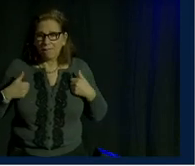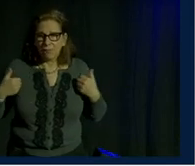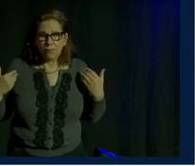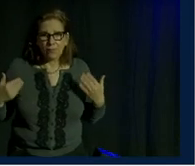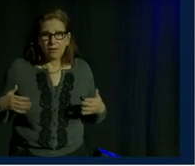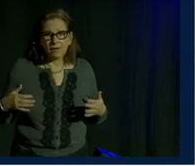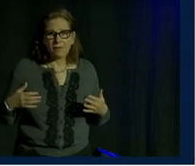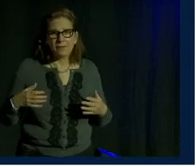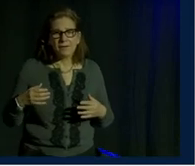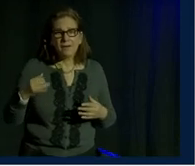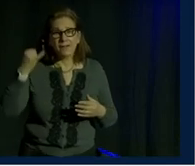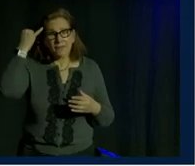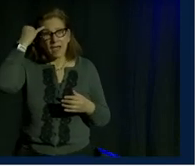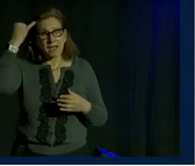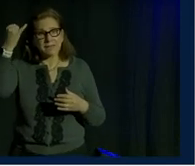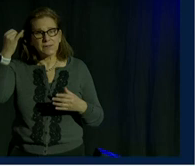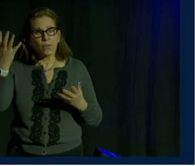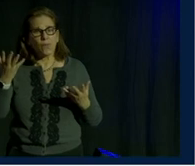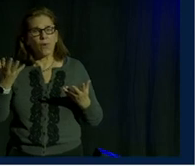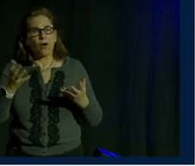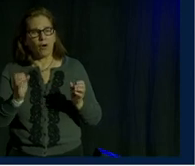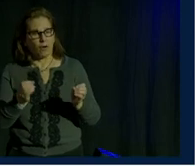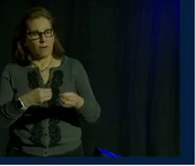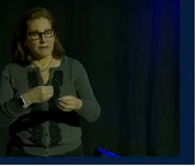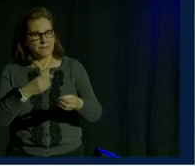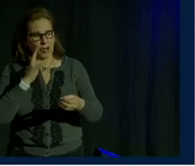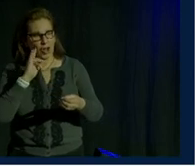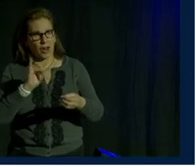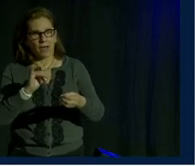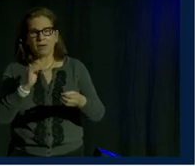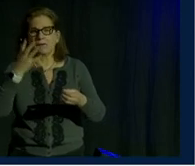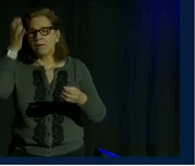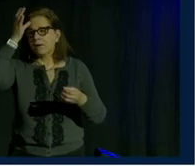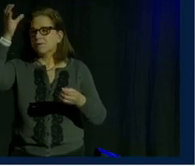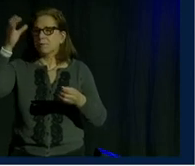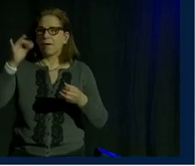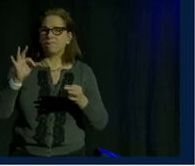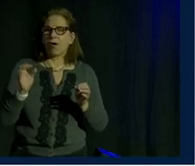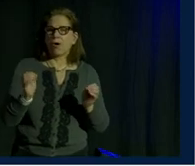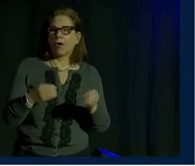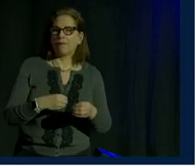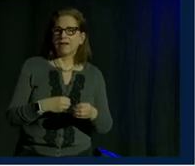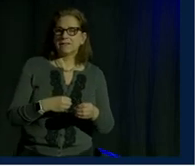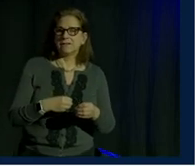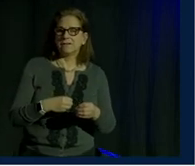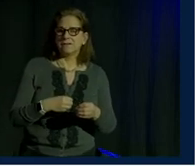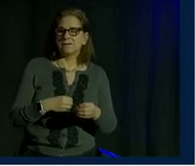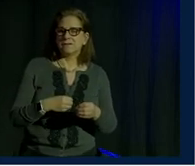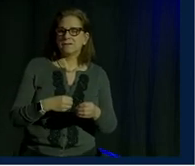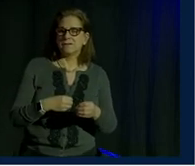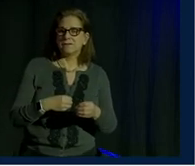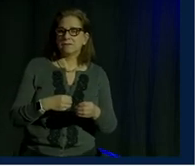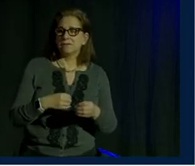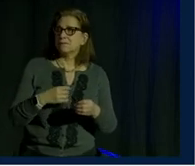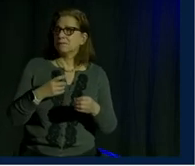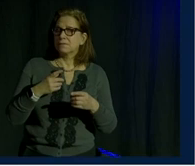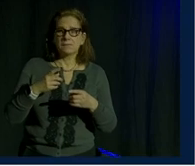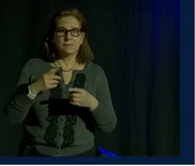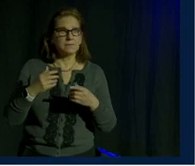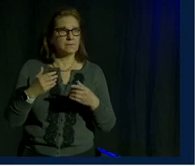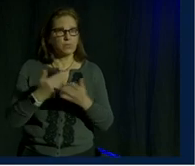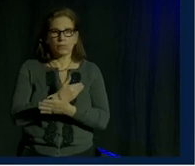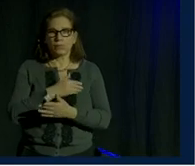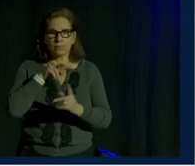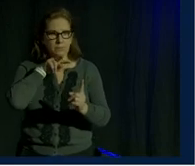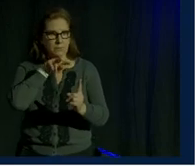think differently about their approach to their real estate footprint. Now more than ever, organizations are hoping to